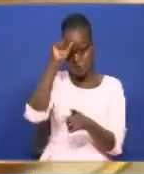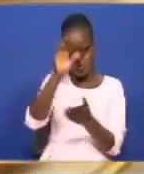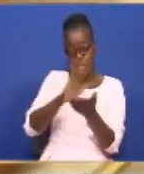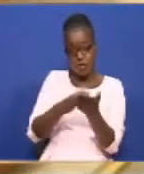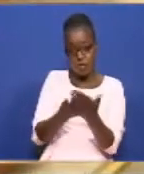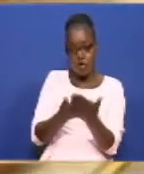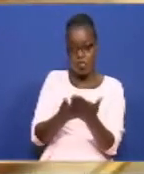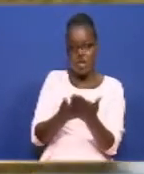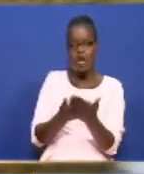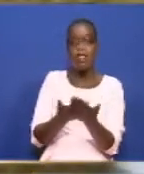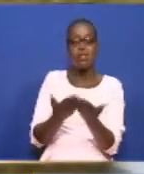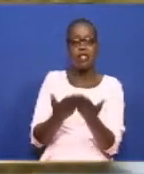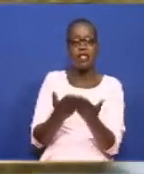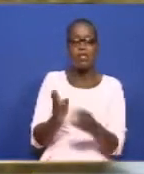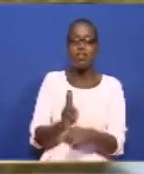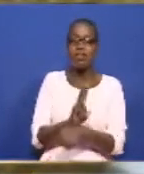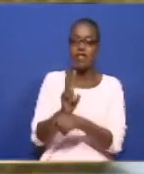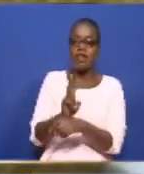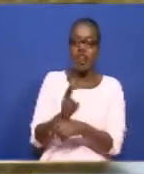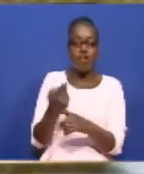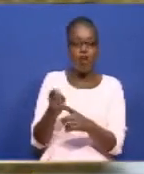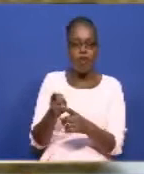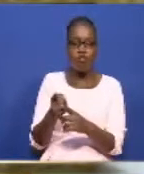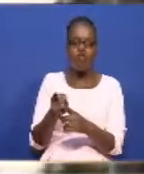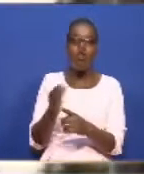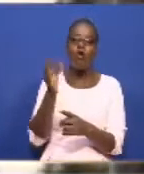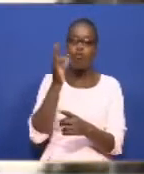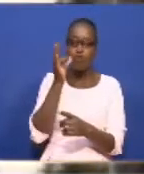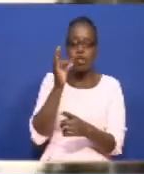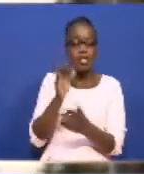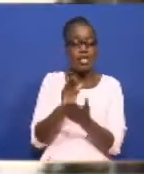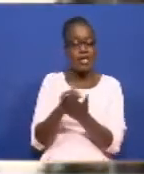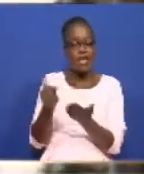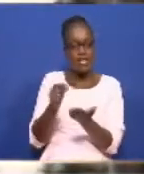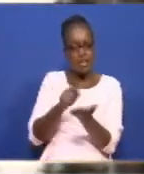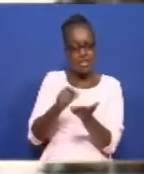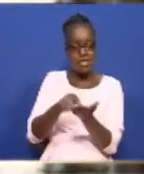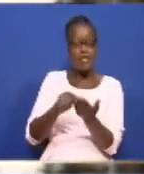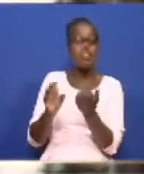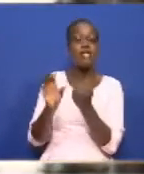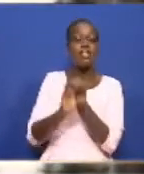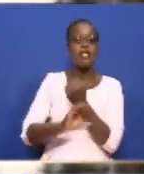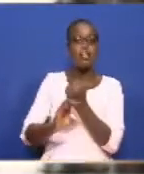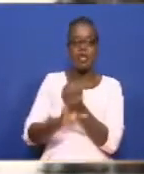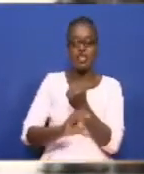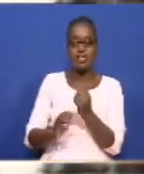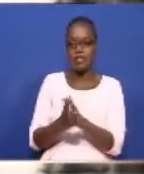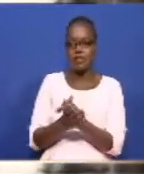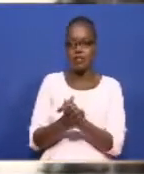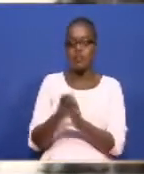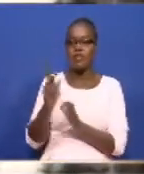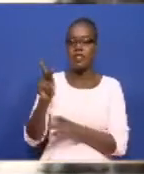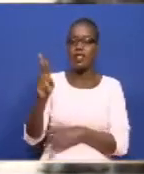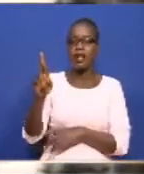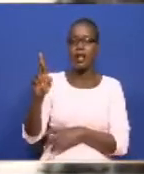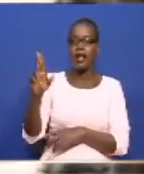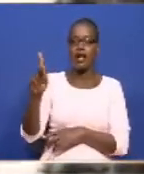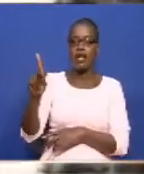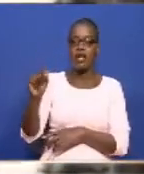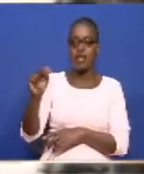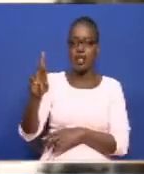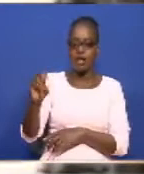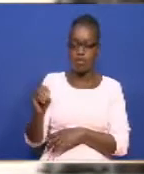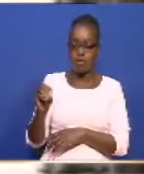of the underutilized fruits and cocoa seedlings in counties. To support commercialization of this crop, Karo will supply 40,000